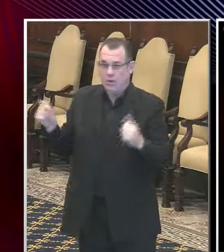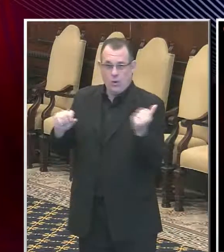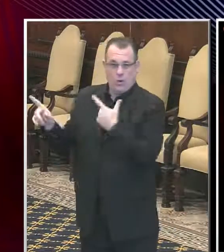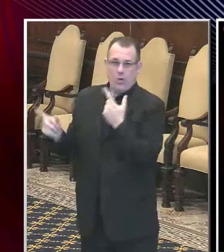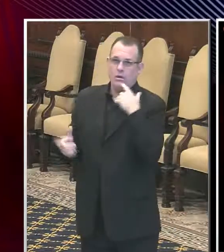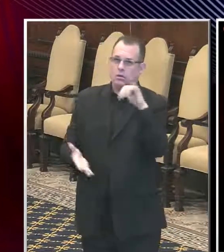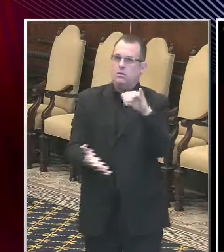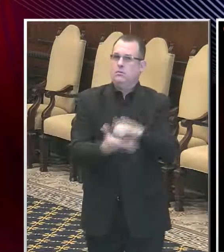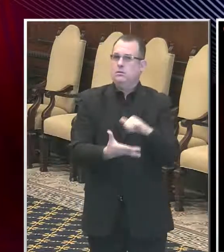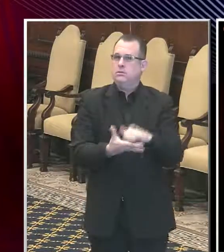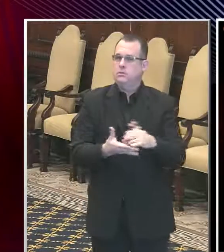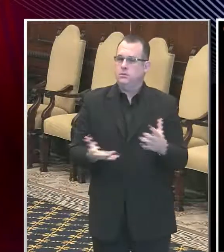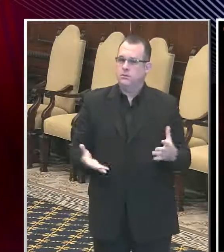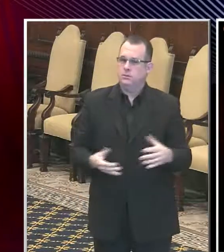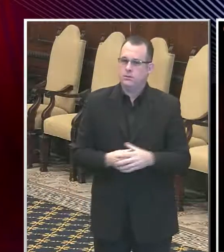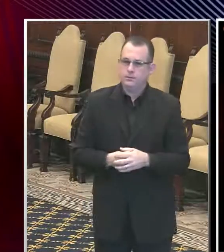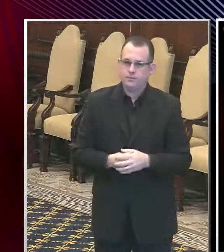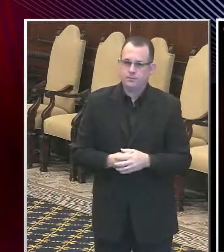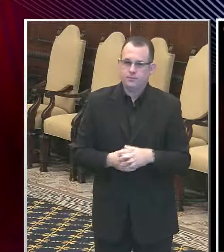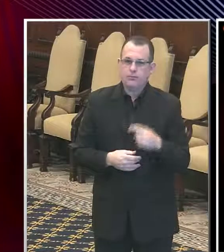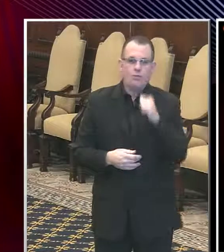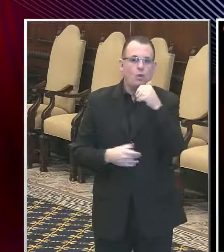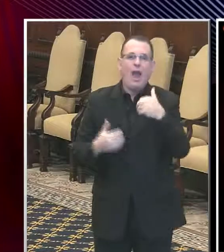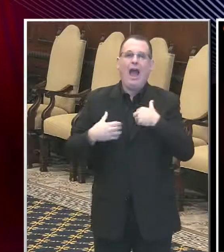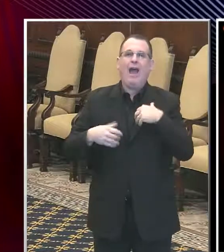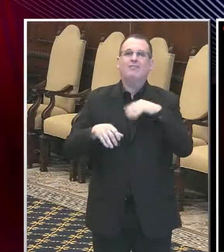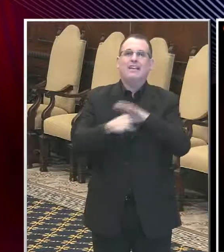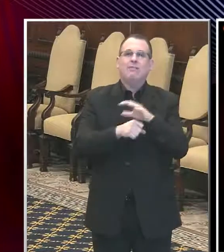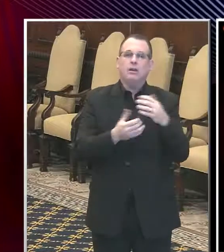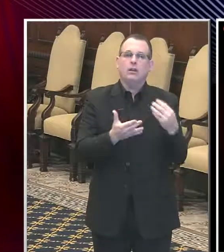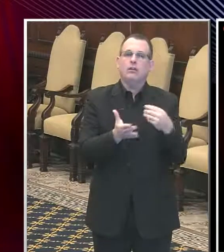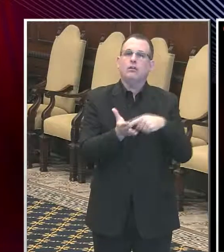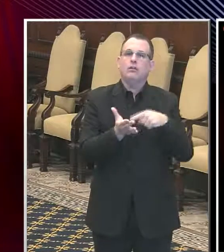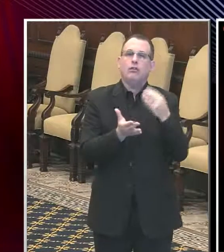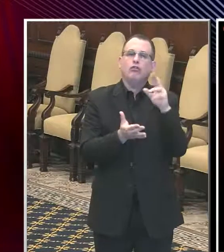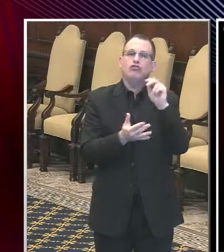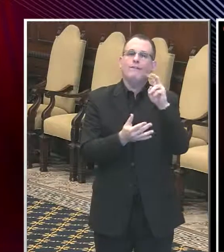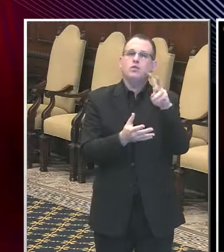revenue needs and our basic services going forward.